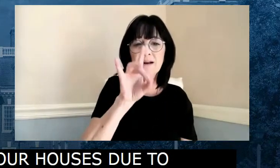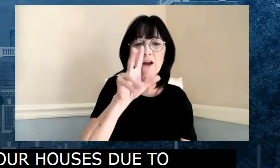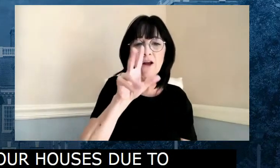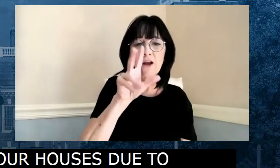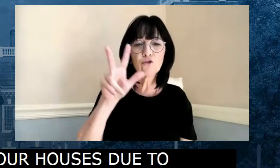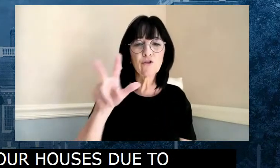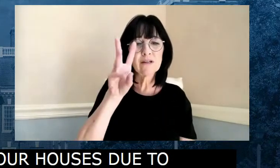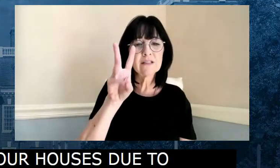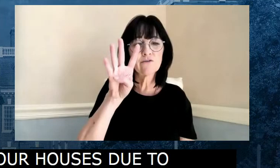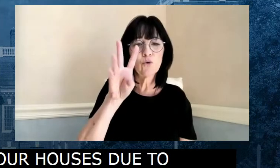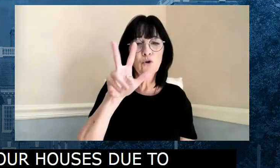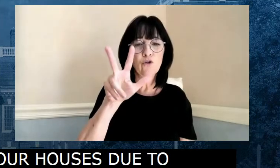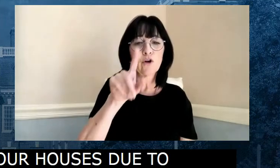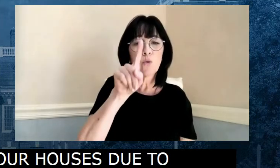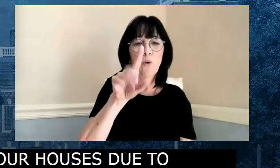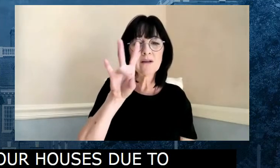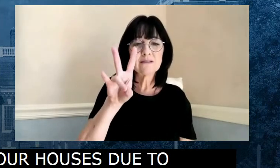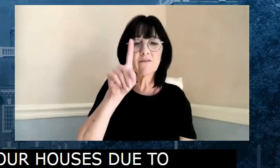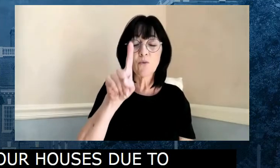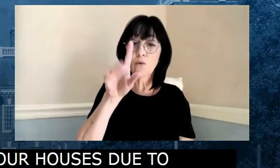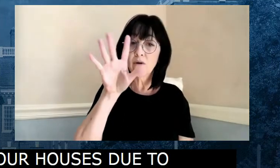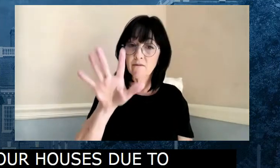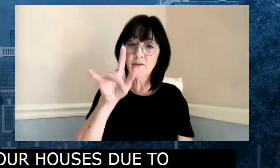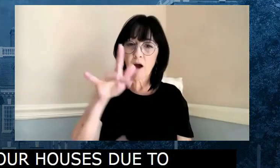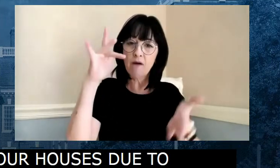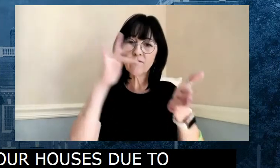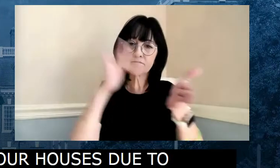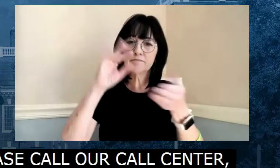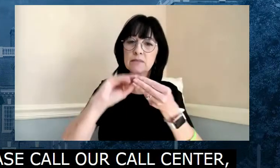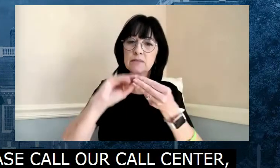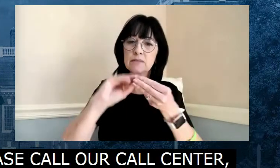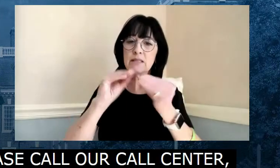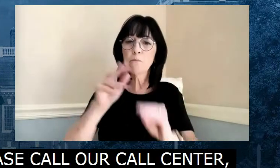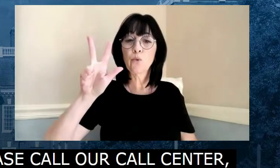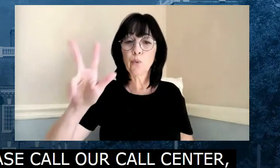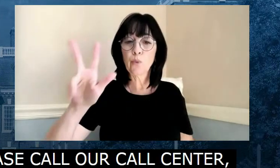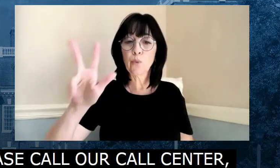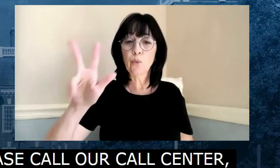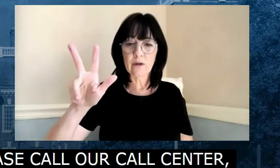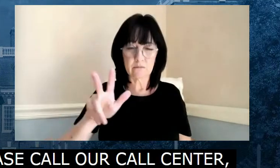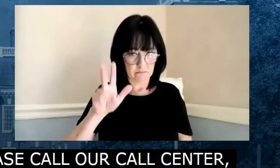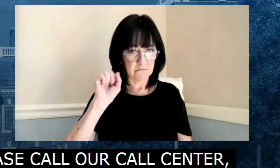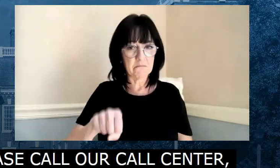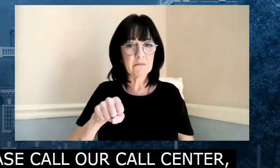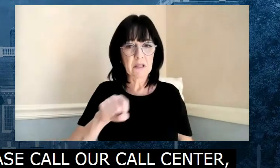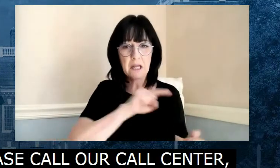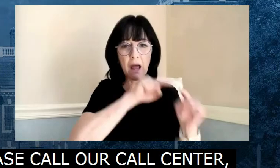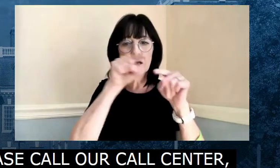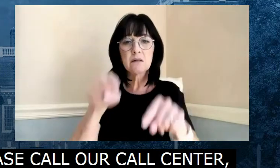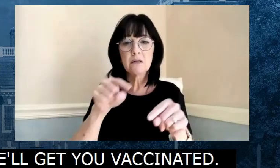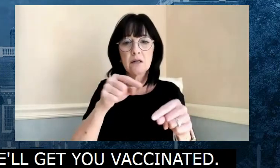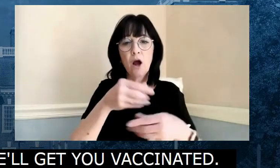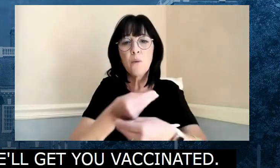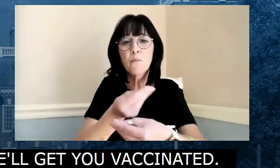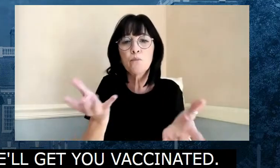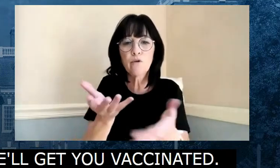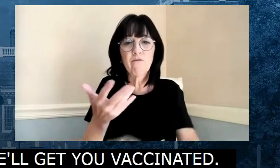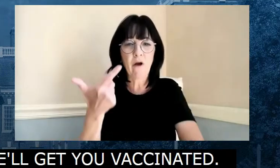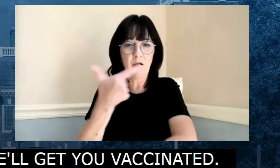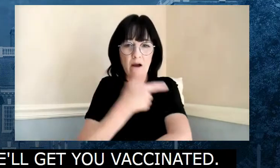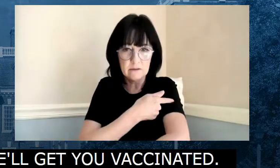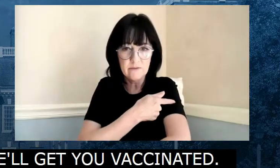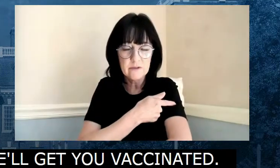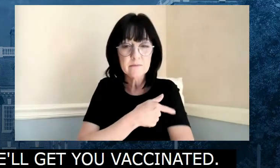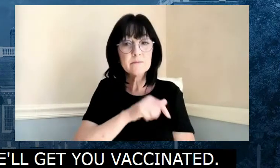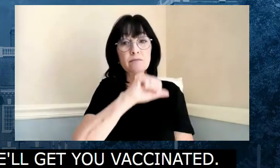1-833-643-1715, push option 3, and we will get you vaccinated. And also as a reminder, for individuals who have access and functional